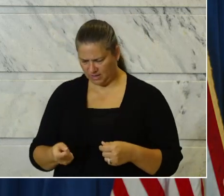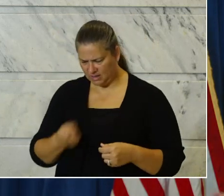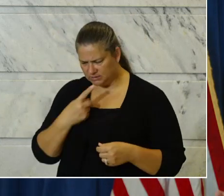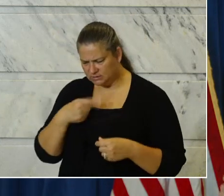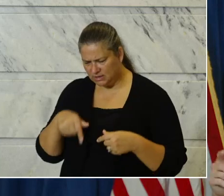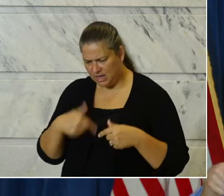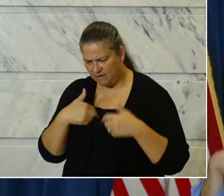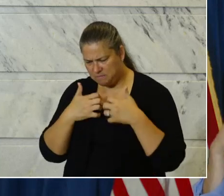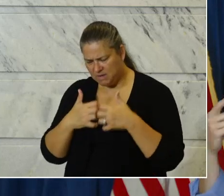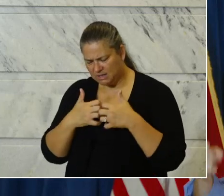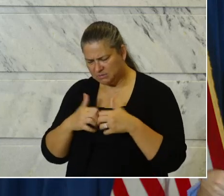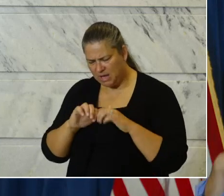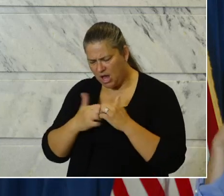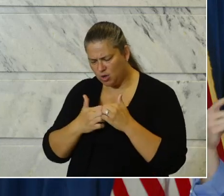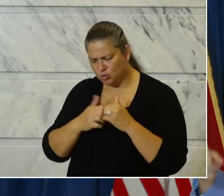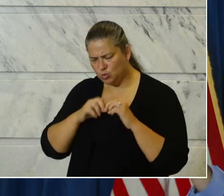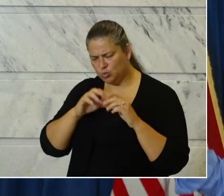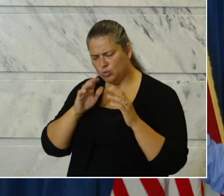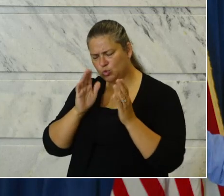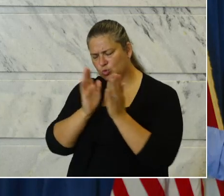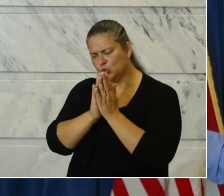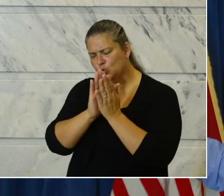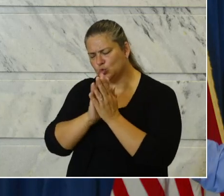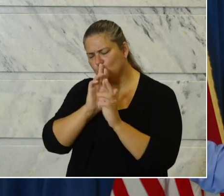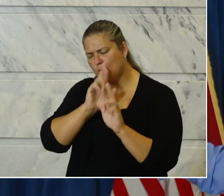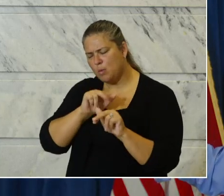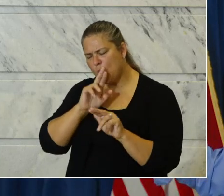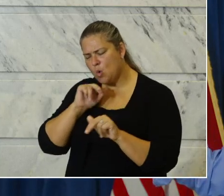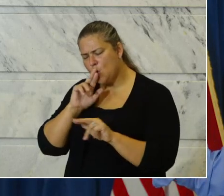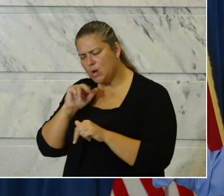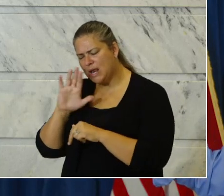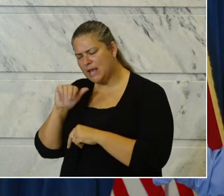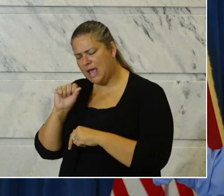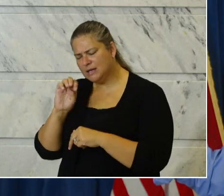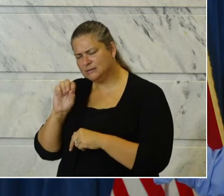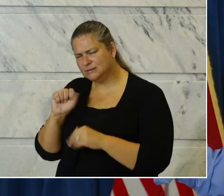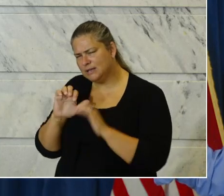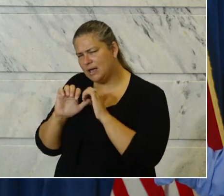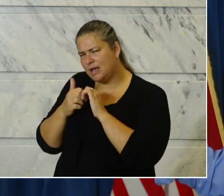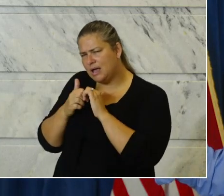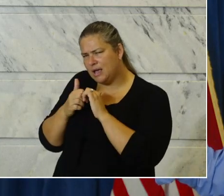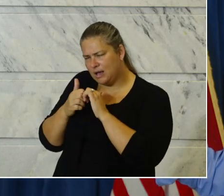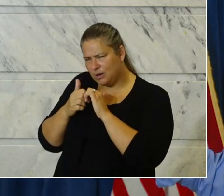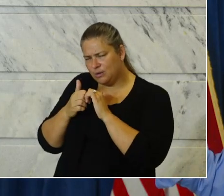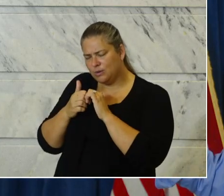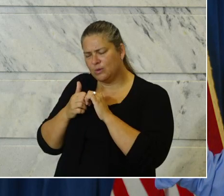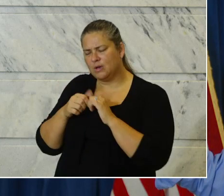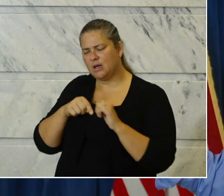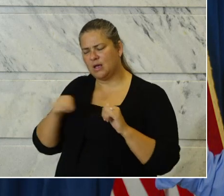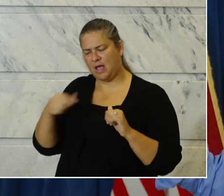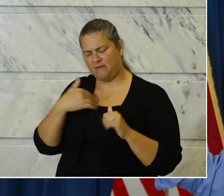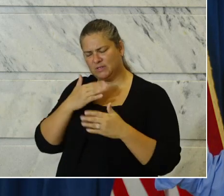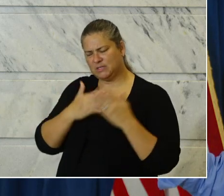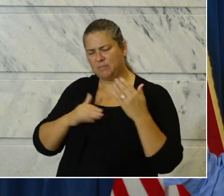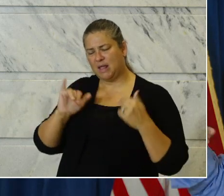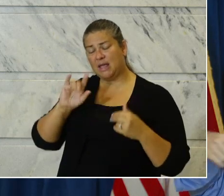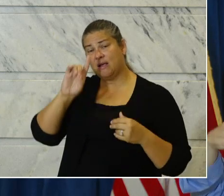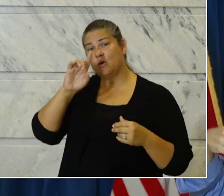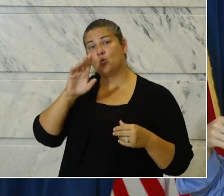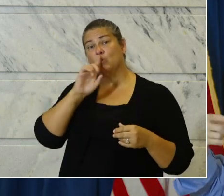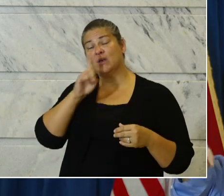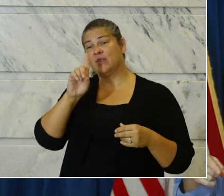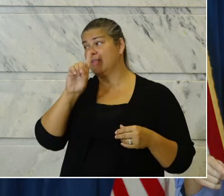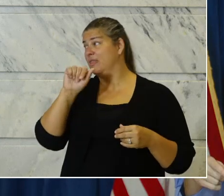reporting cases? As we have our reporting methods that are up, we're certainly, the dashboard that we're